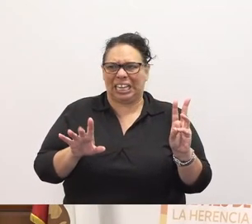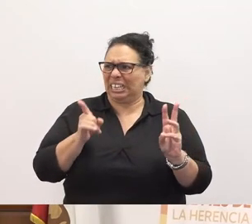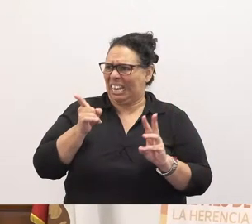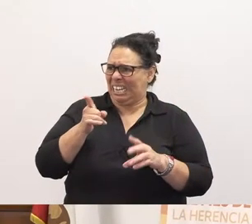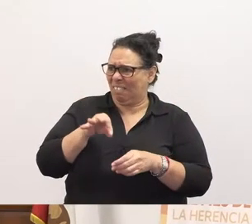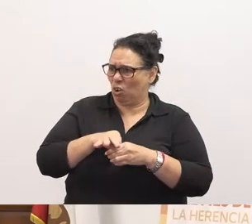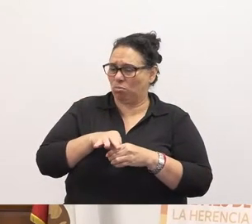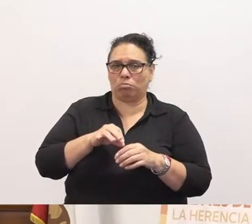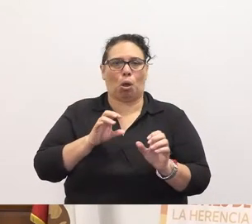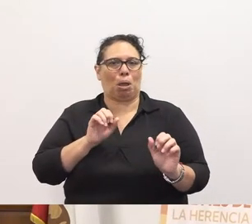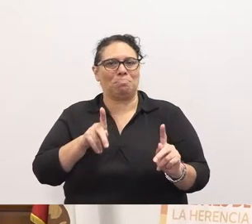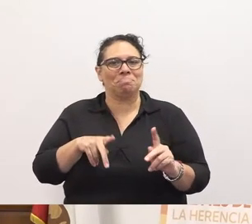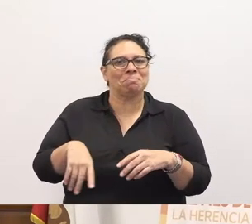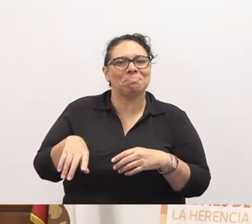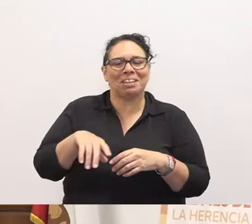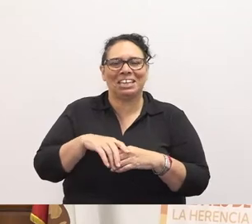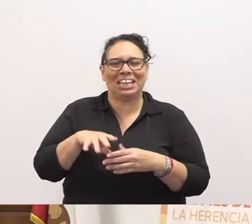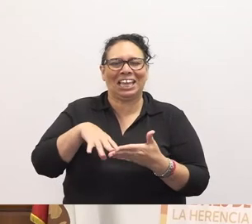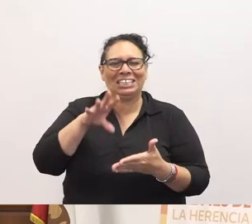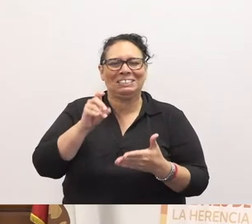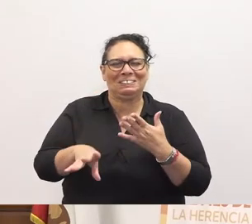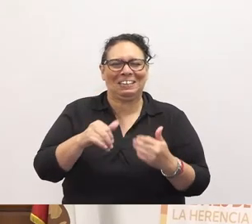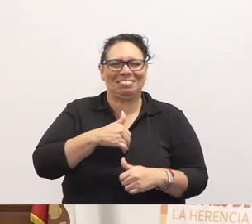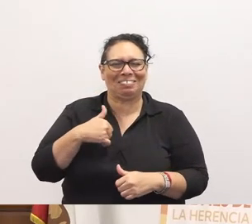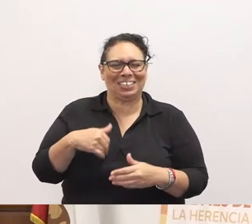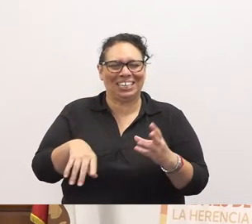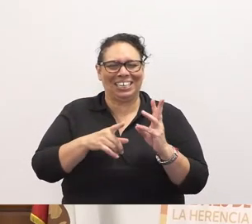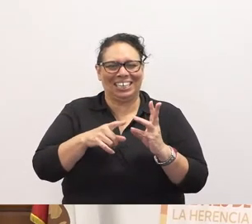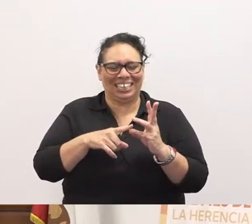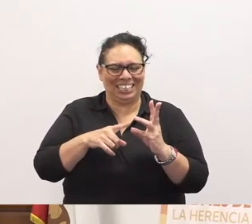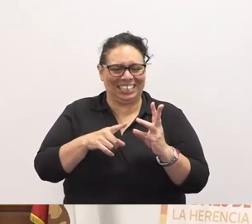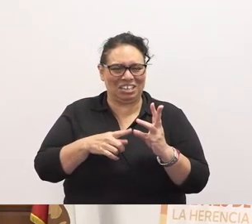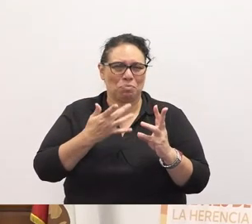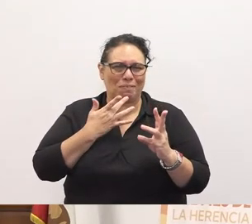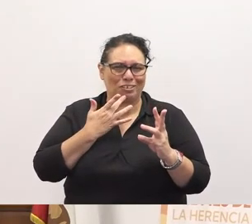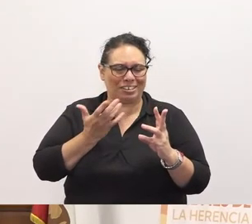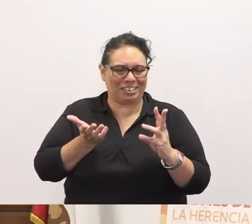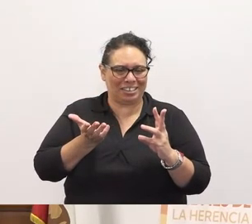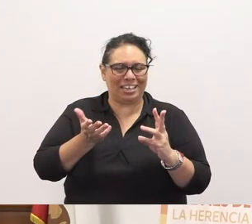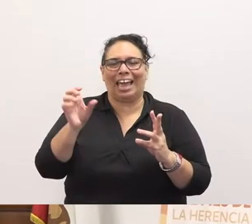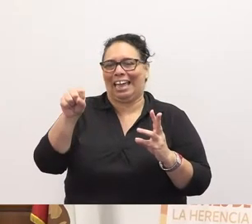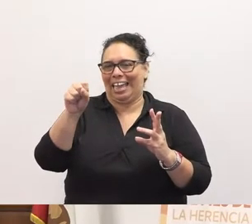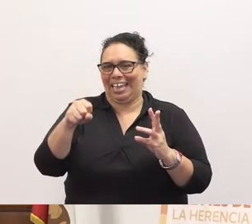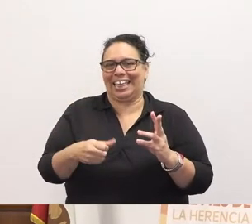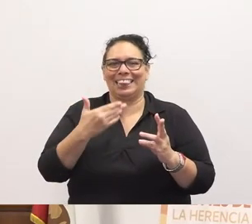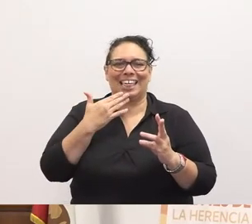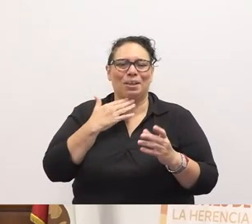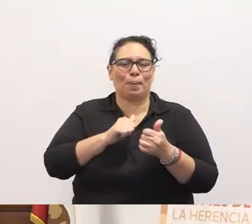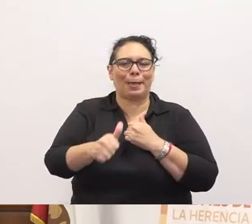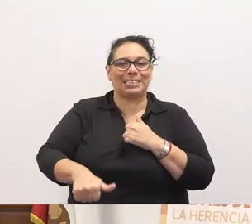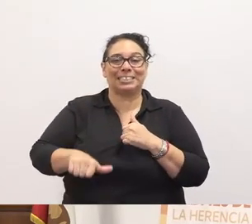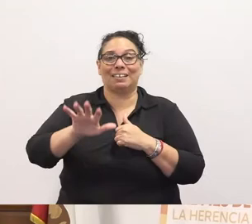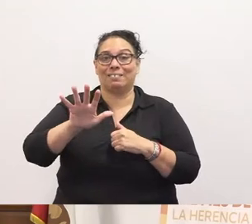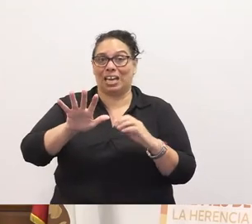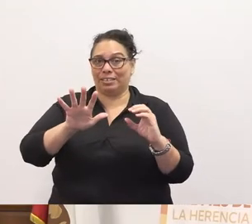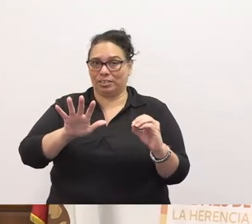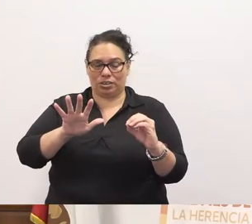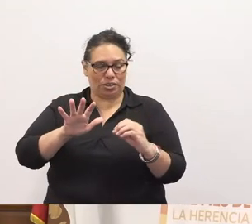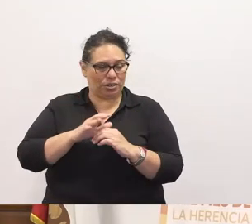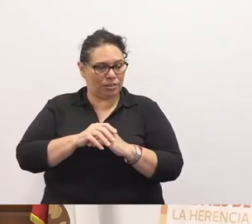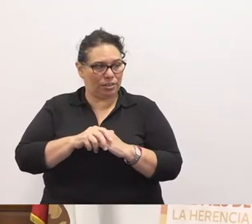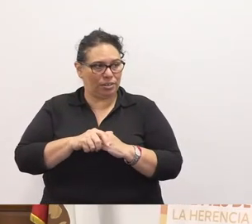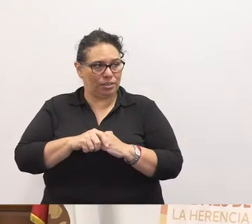one? Yeah, okay. Student member Aguilar, preferential vote? Aye. Thank you. That passes 5-0.